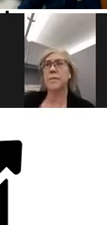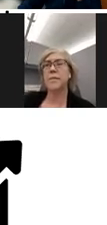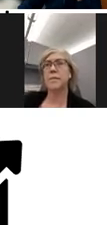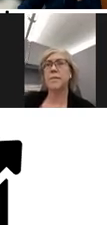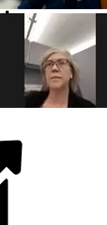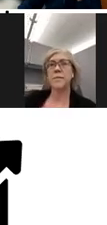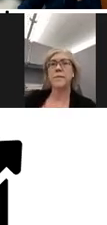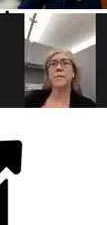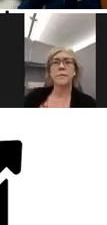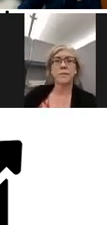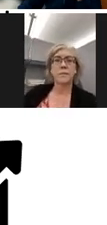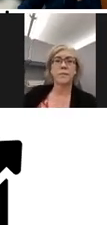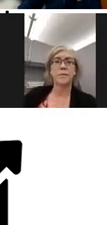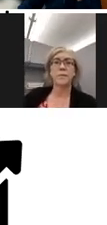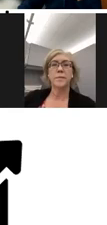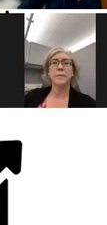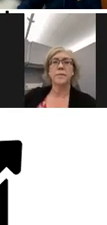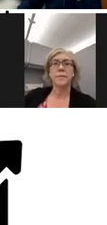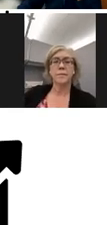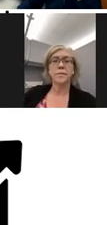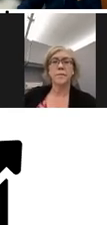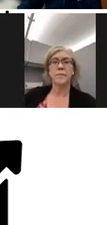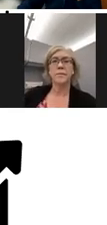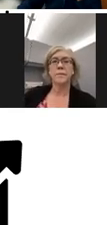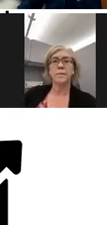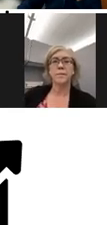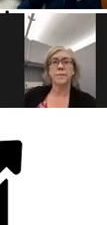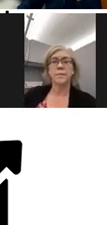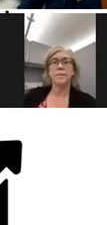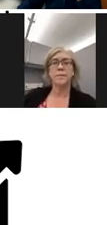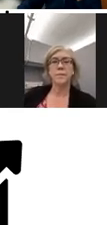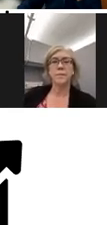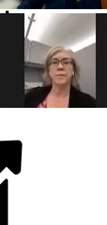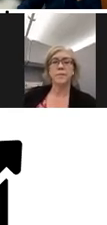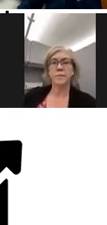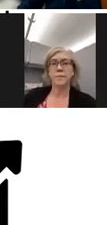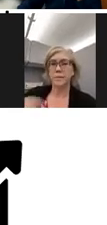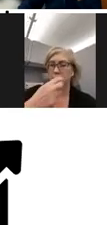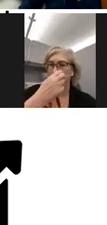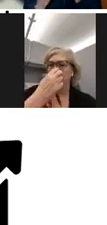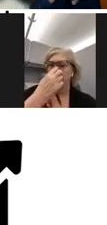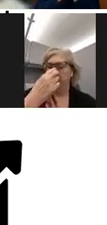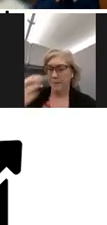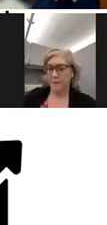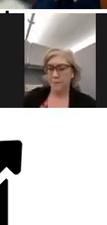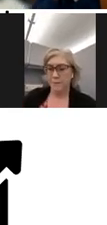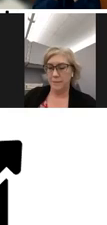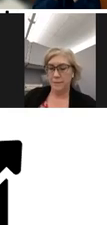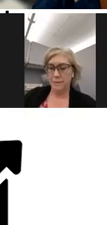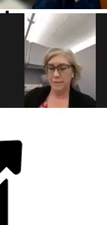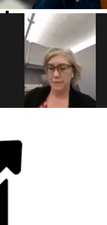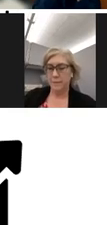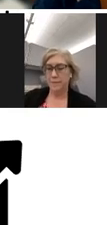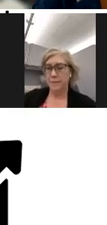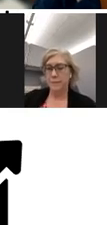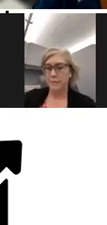that our program has and how the investments of public dollars really improve our community overall. Annually, we have